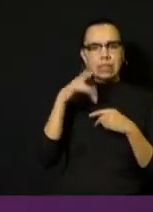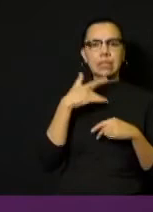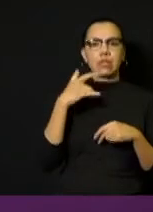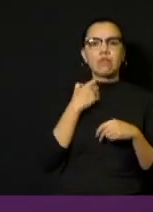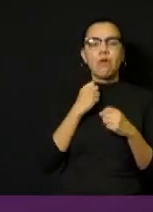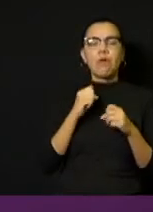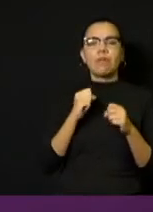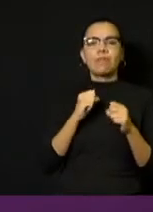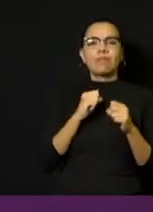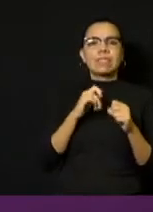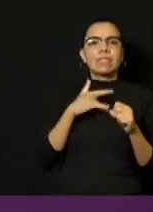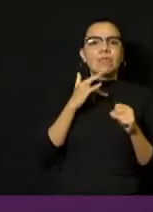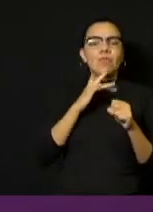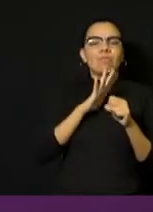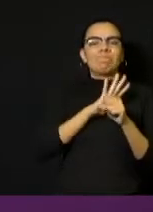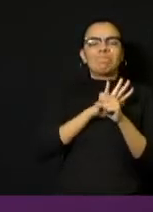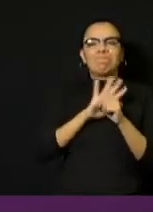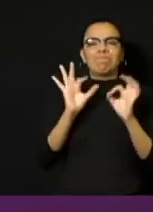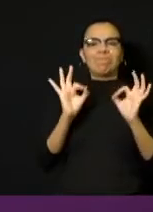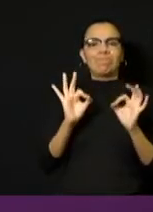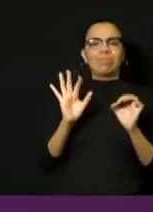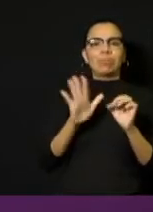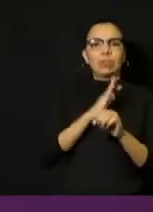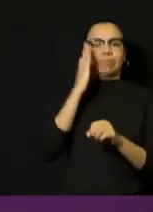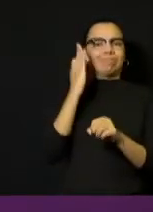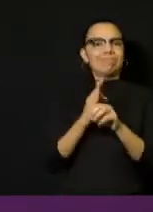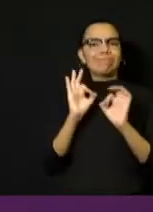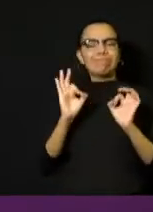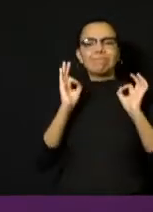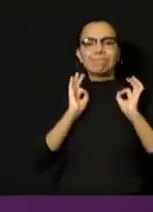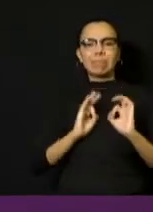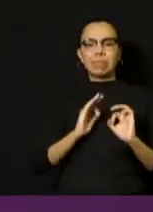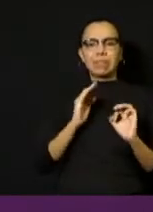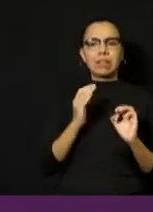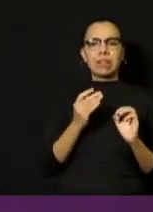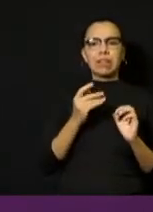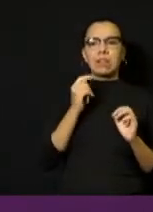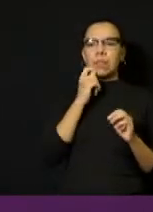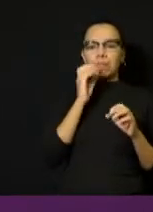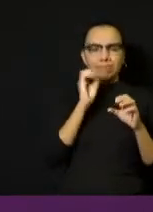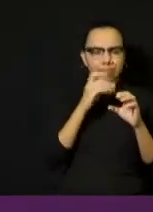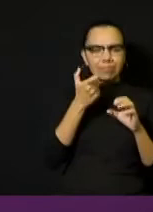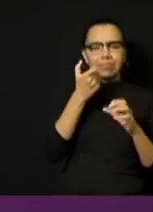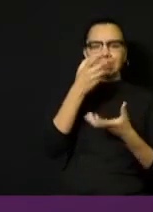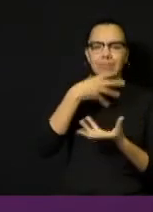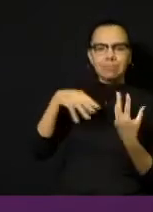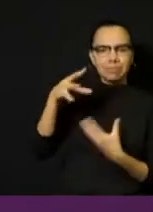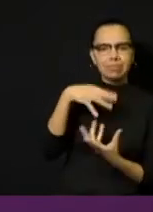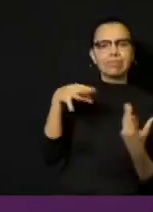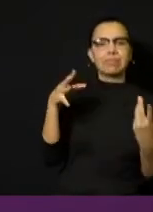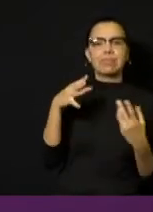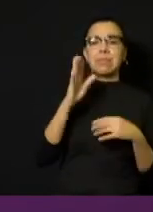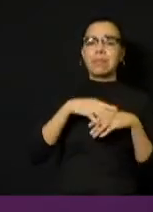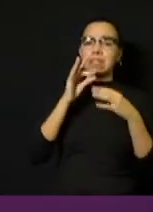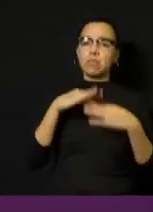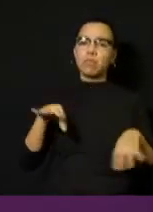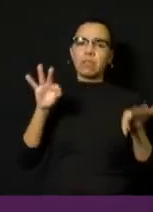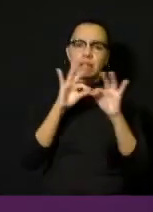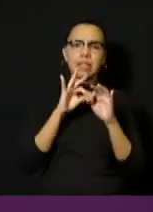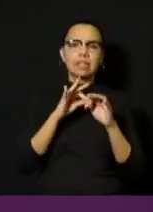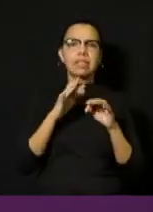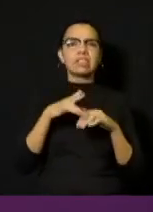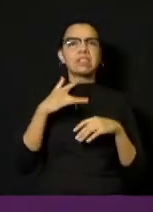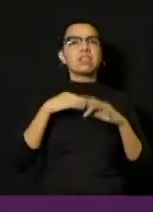OmniLife products. They're very fulfilling regardless of the amount of money we have gotten, we save,